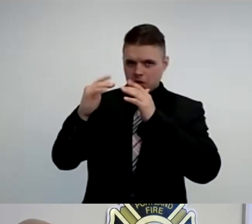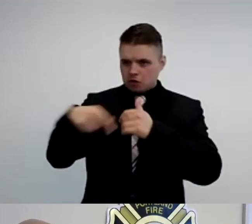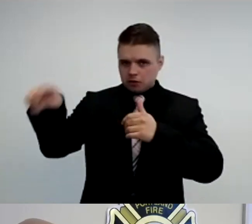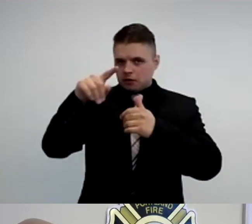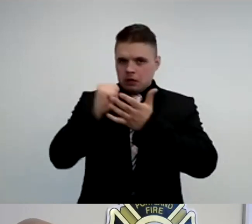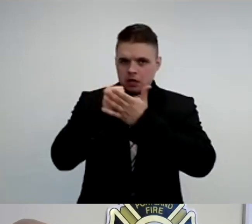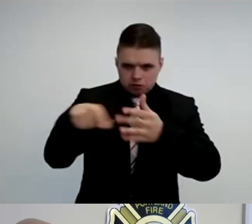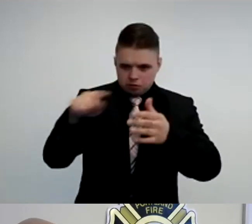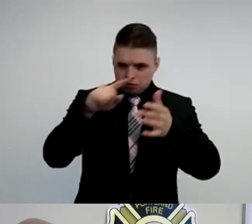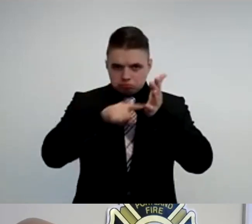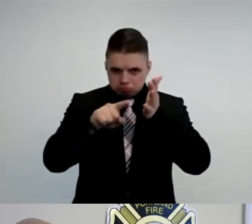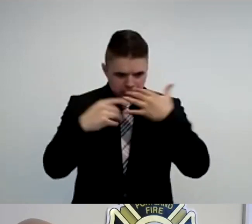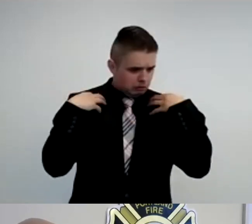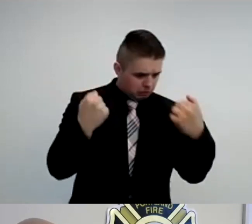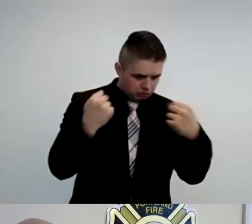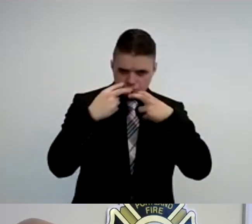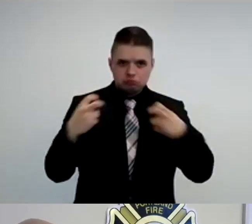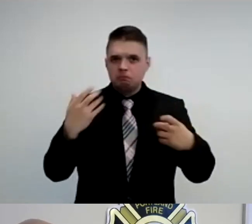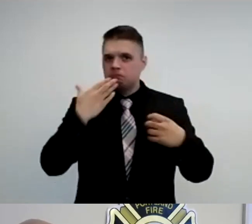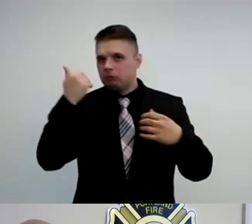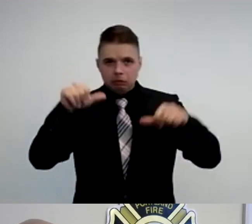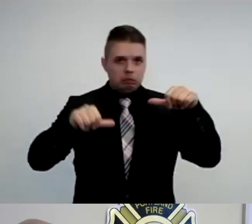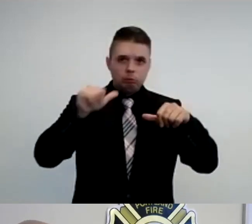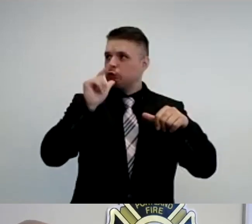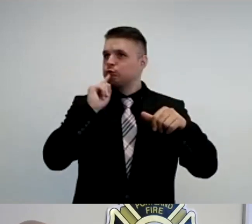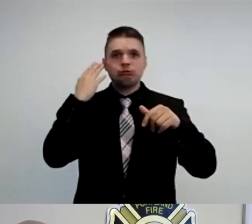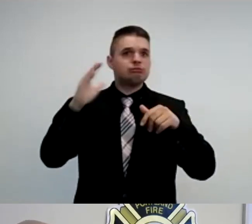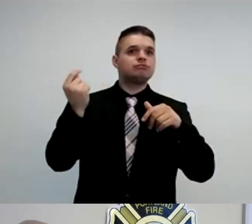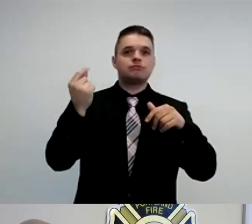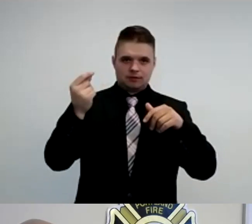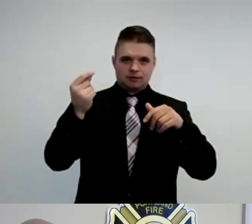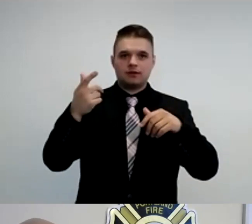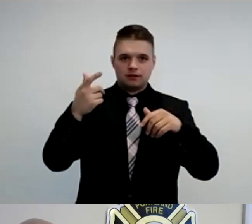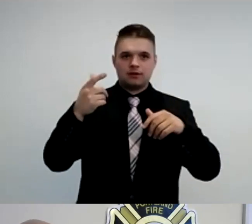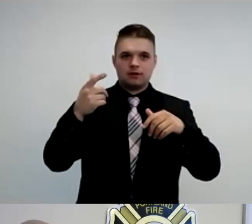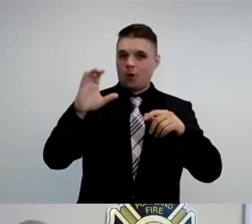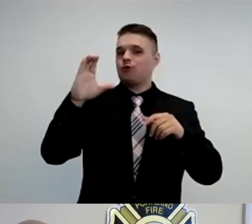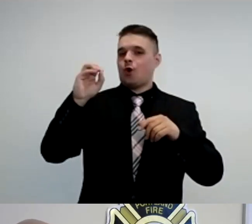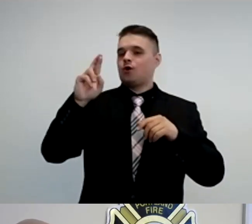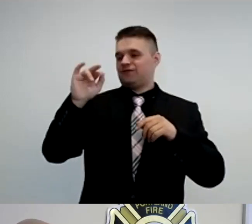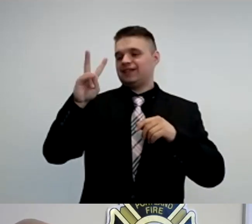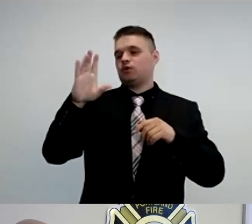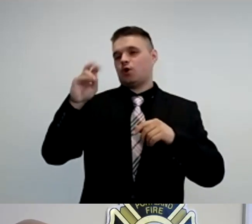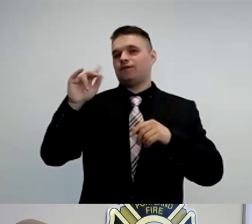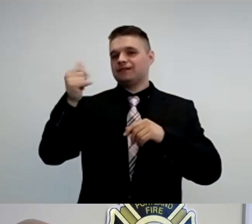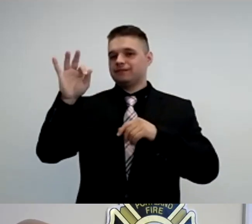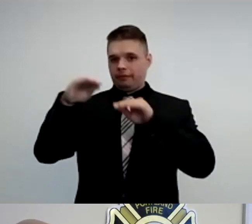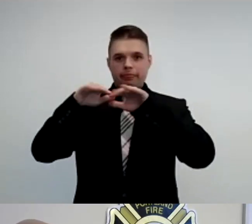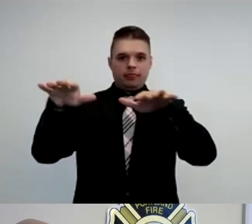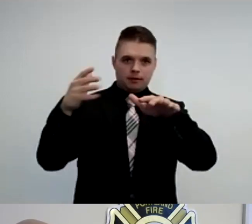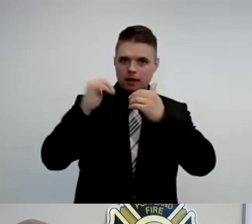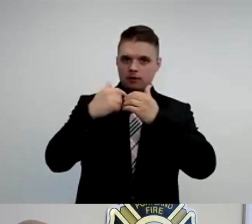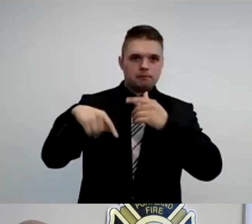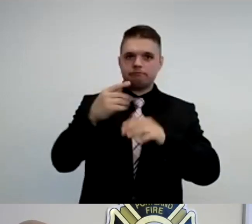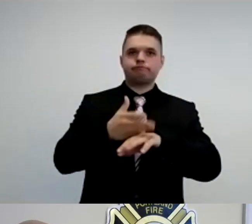increasingly uncertain and difficult because of coronavirus. The new tool is called C19Oregon.com. It's a free online